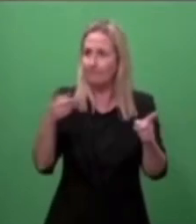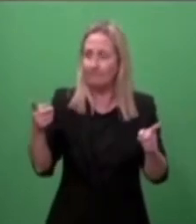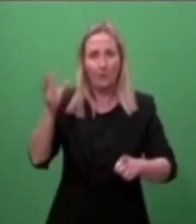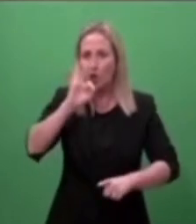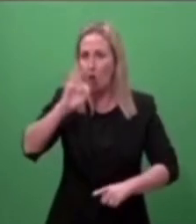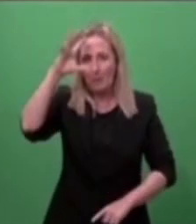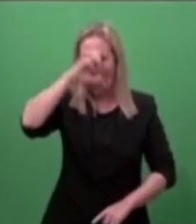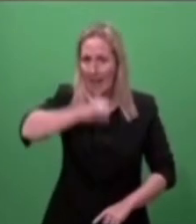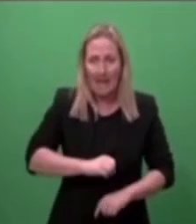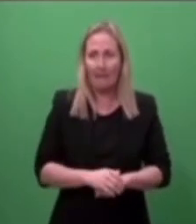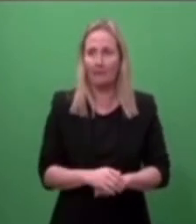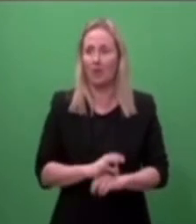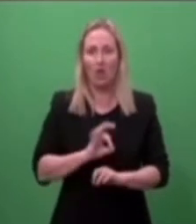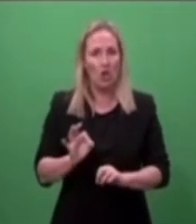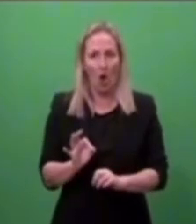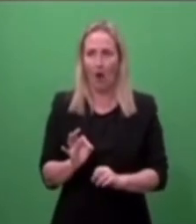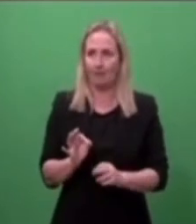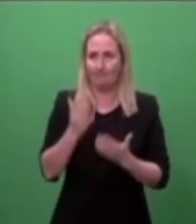truly sorry.